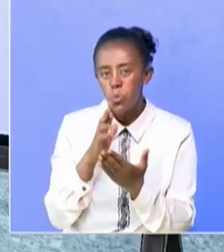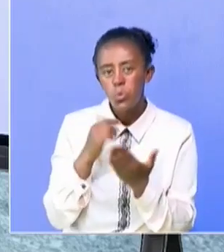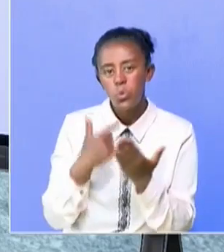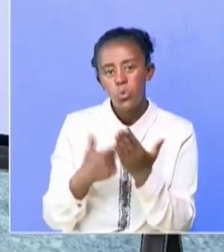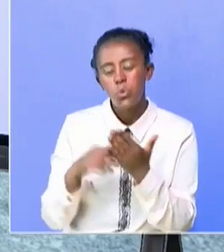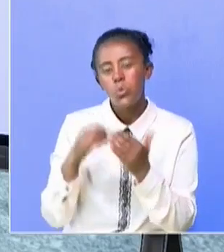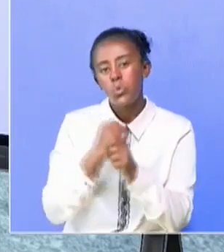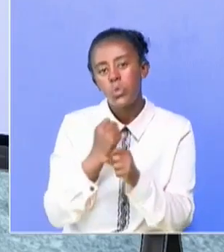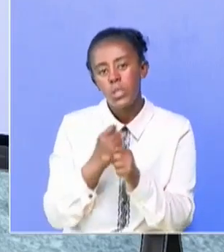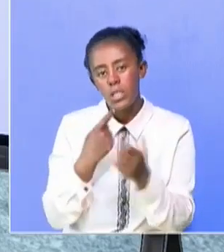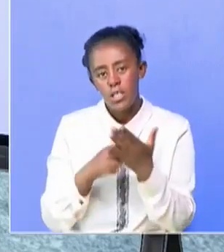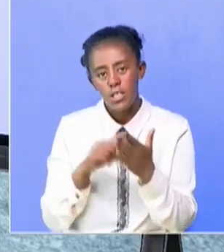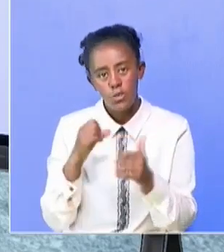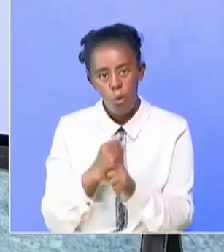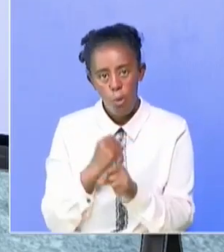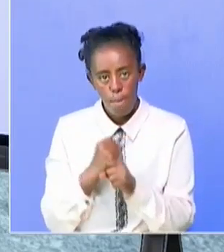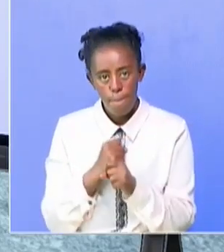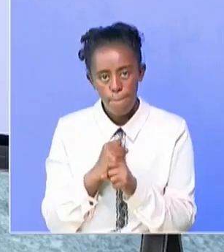this job.